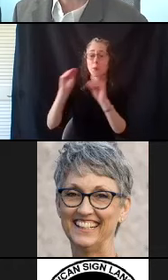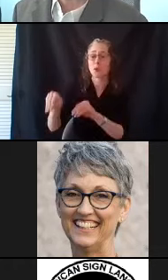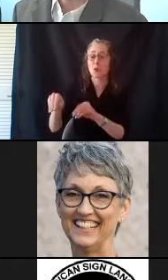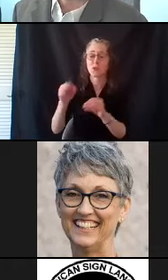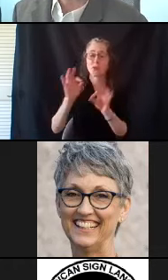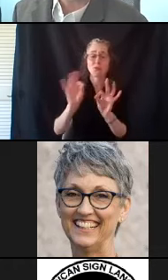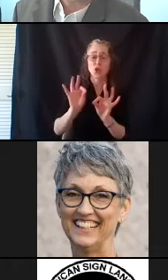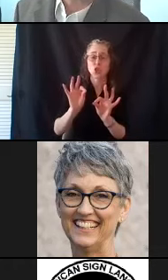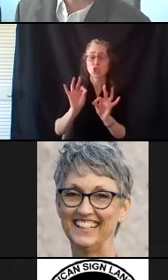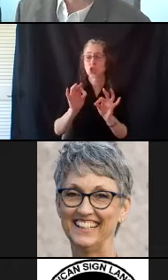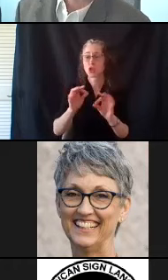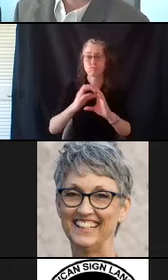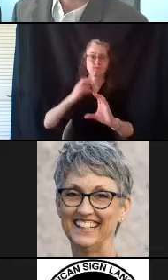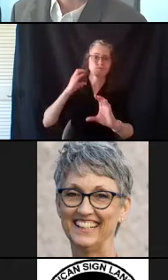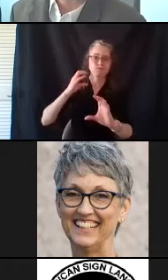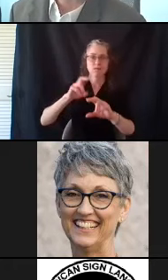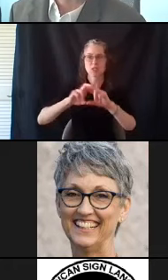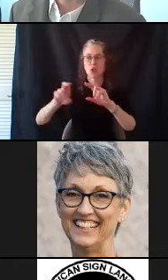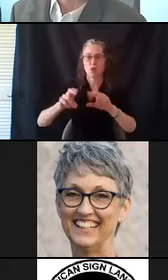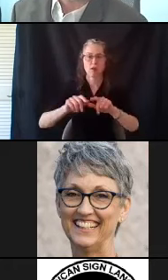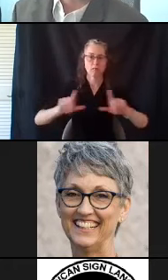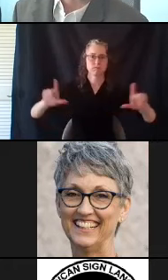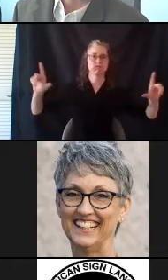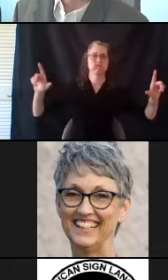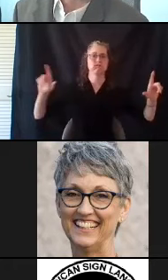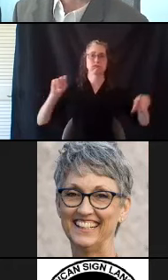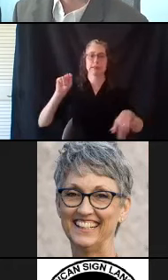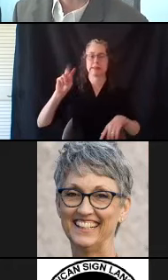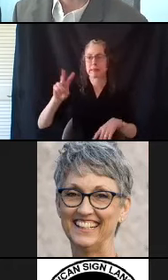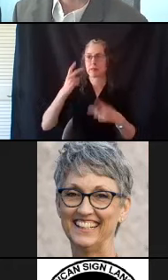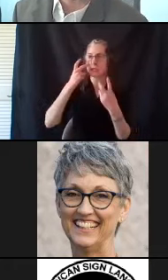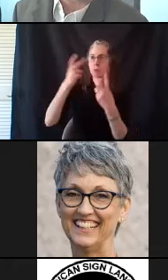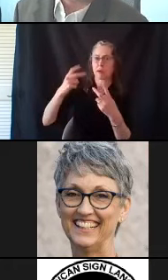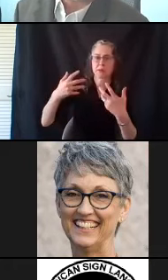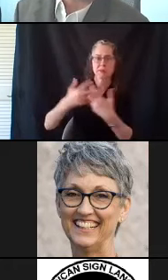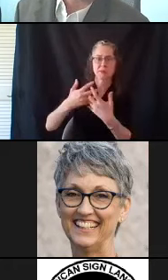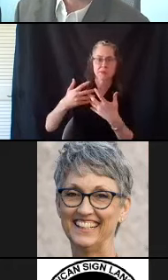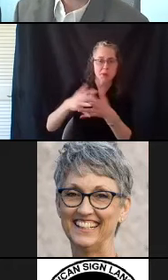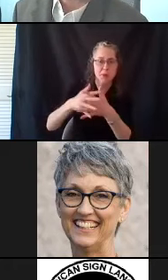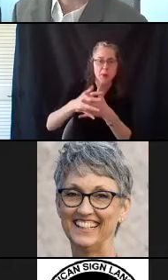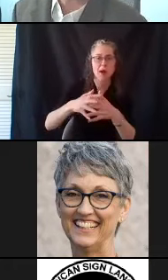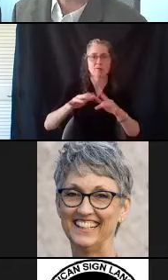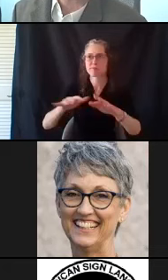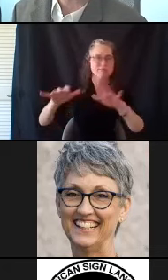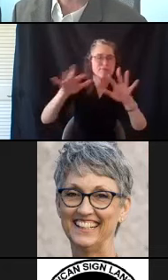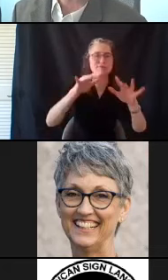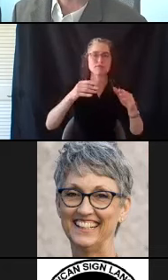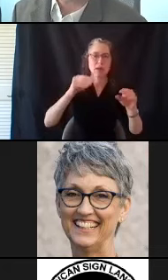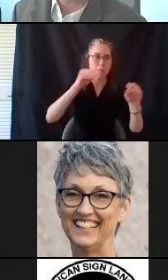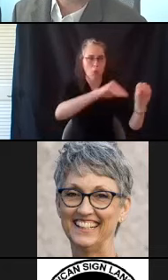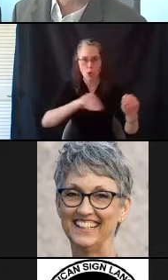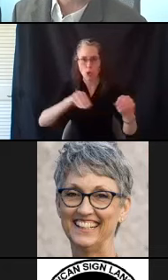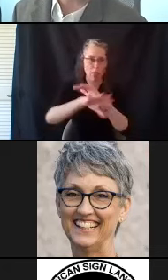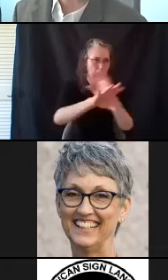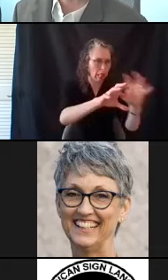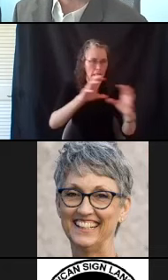a big screen TV for next season's football games, it's much easier that way. Or just getting groceries in and